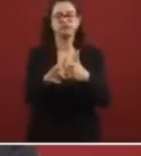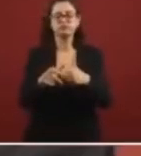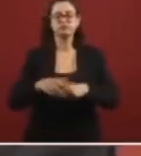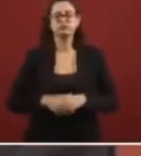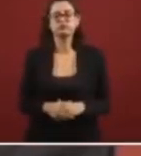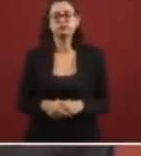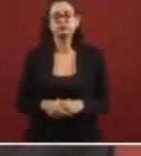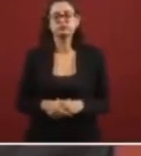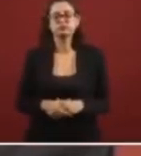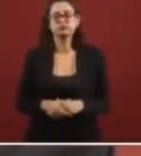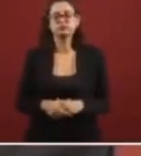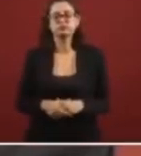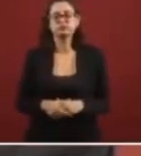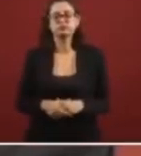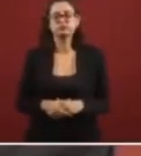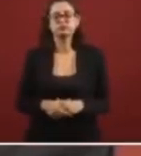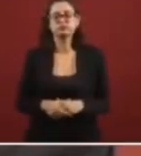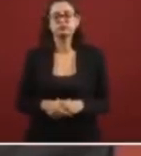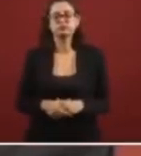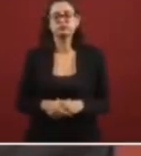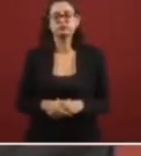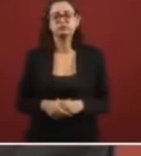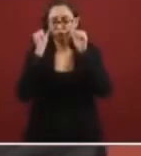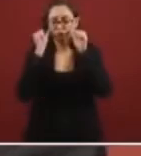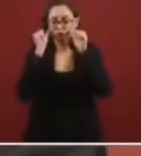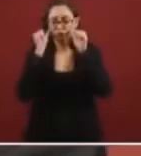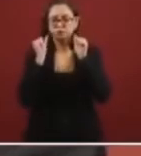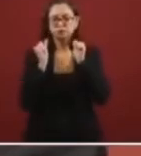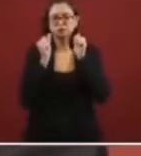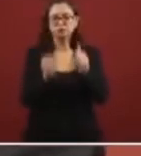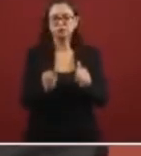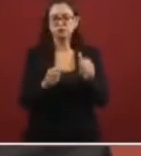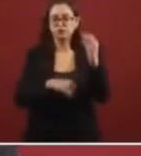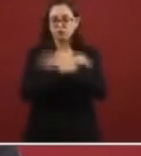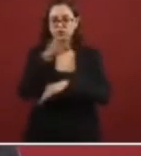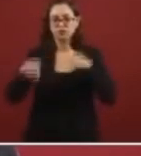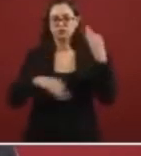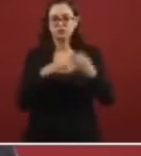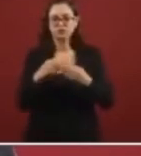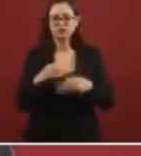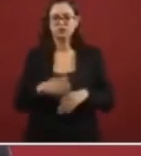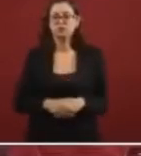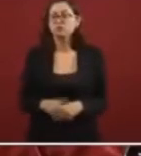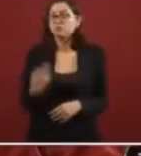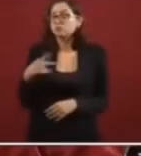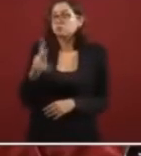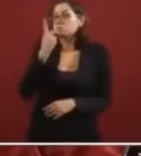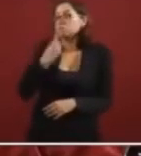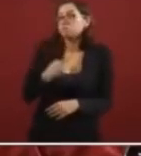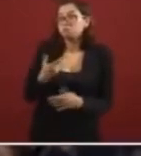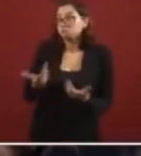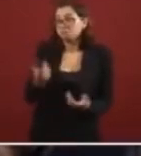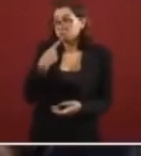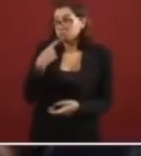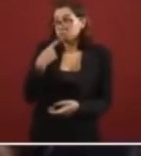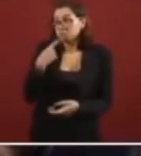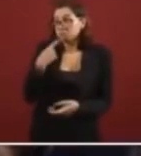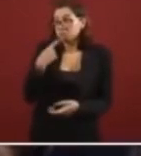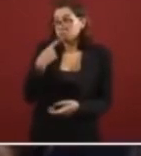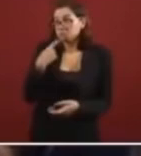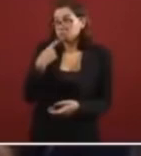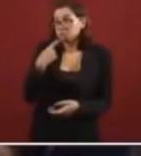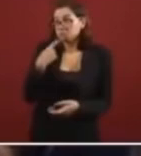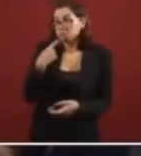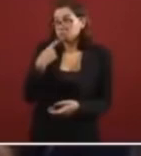Y se atiende. And it will be attended to. Todo. All of it. Esta denuncia no ha avanzado hasta ahora.